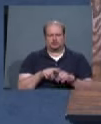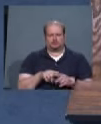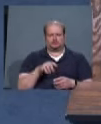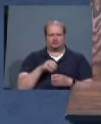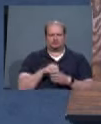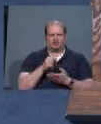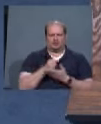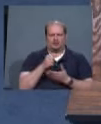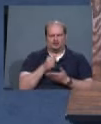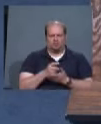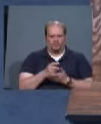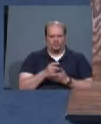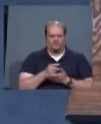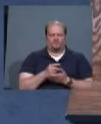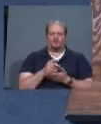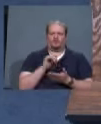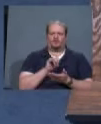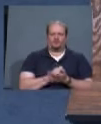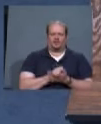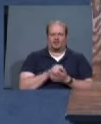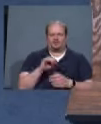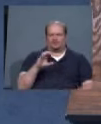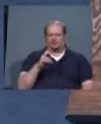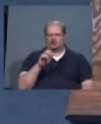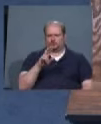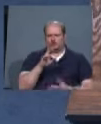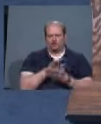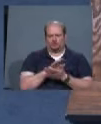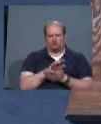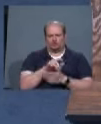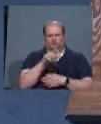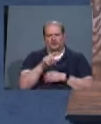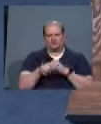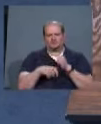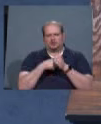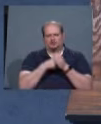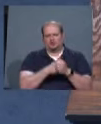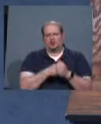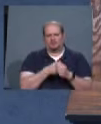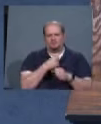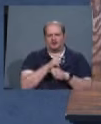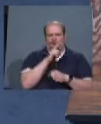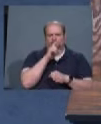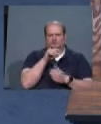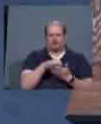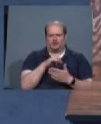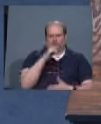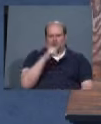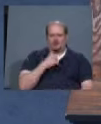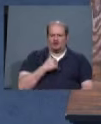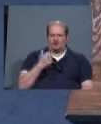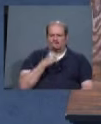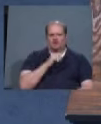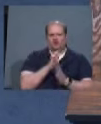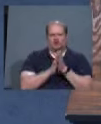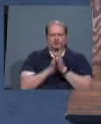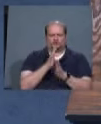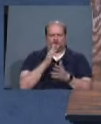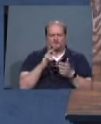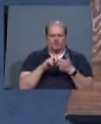the approval that the charter school has to comply with to ensure that there won't be any traffic